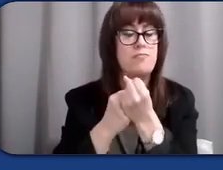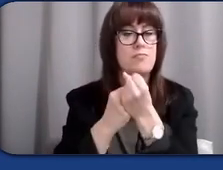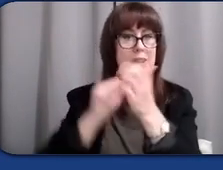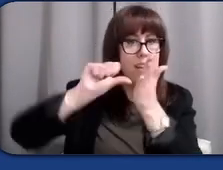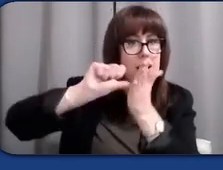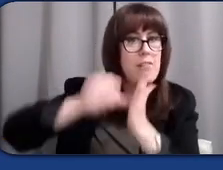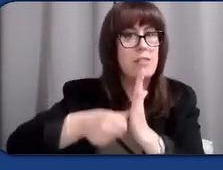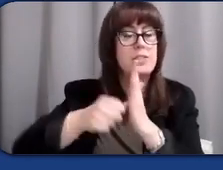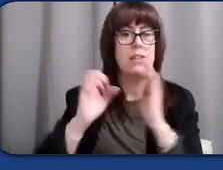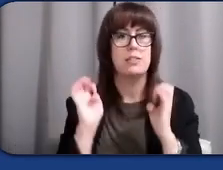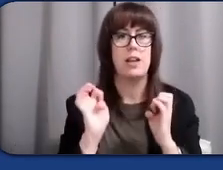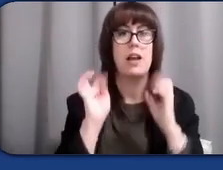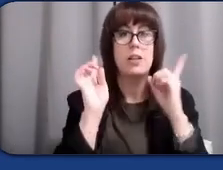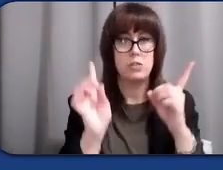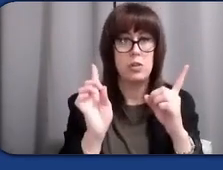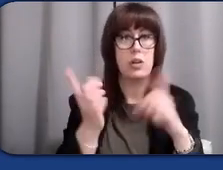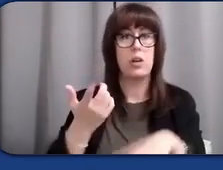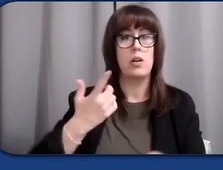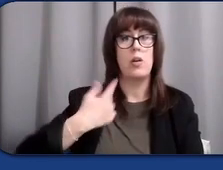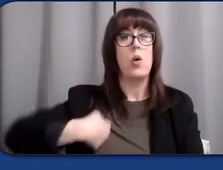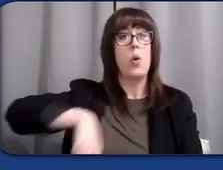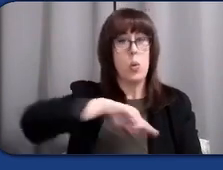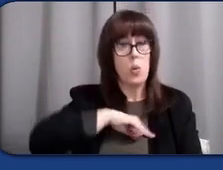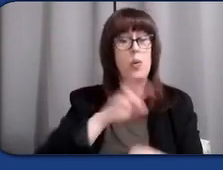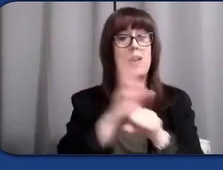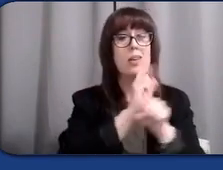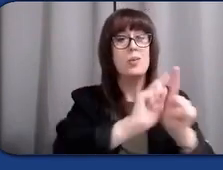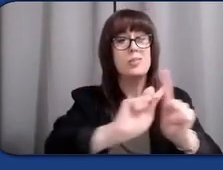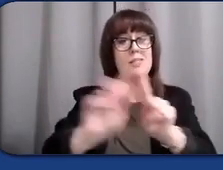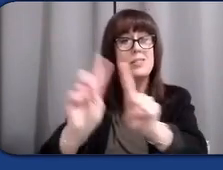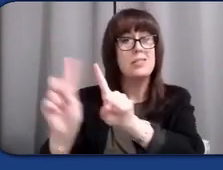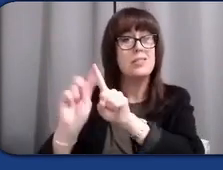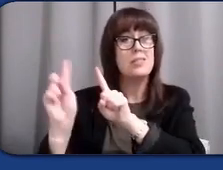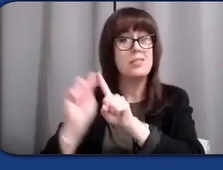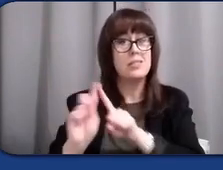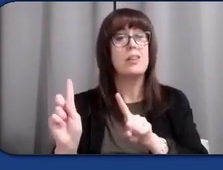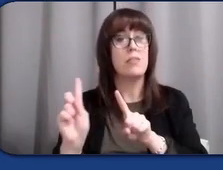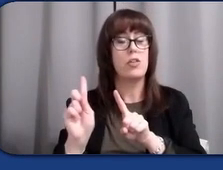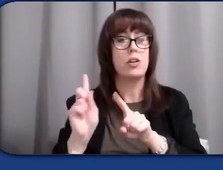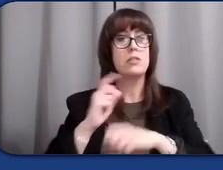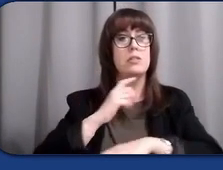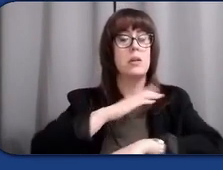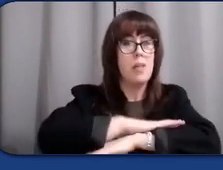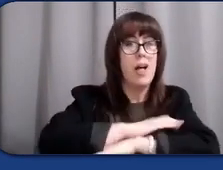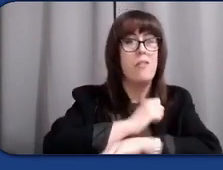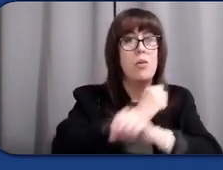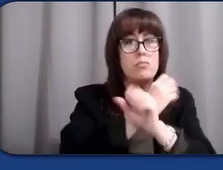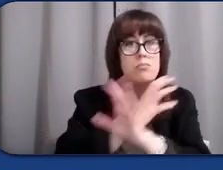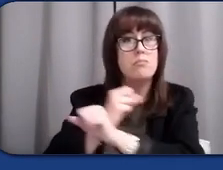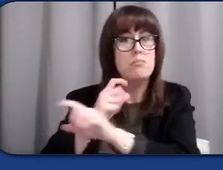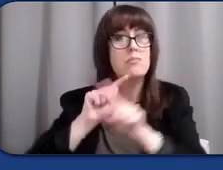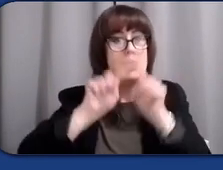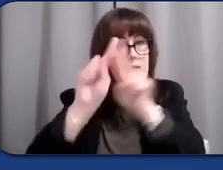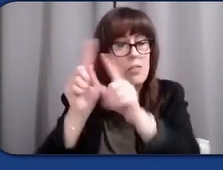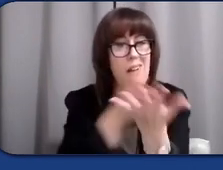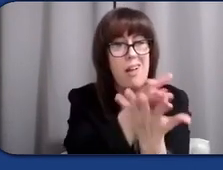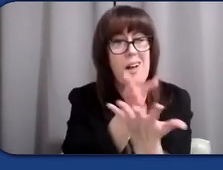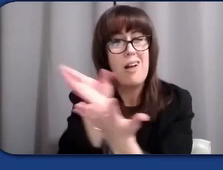a lot of platforms that we use. We have a lot of platforms that we use to advocate for social change. And we use music, we use